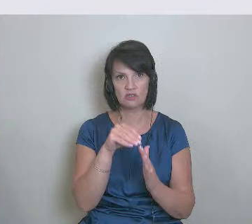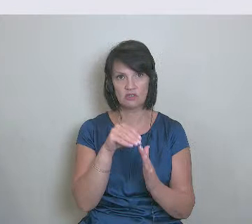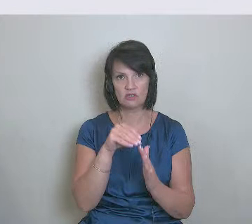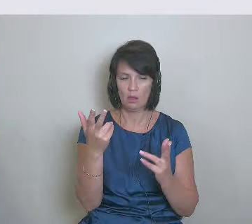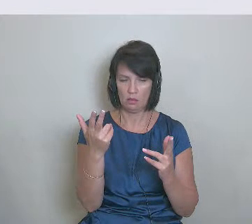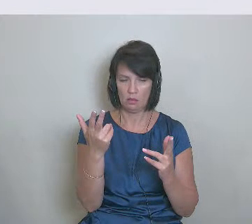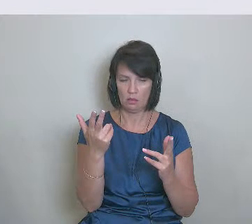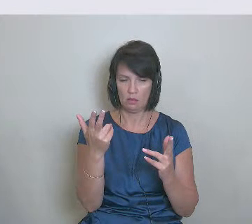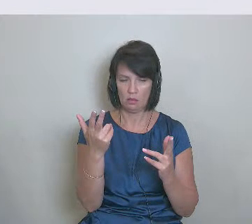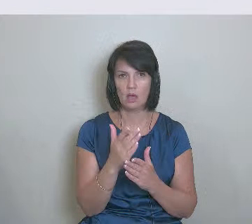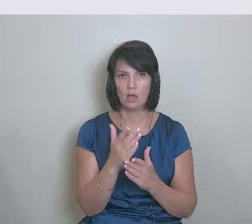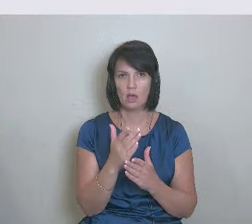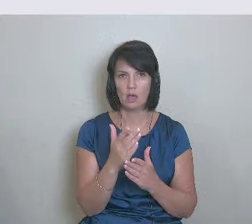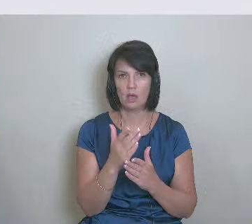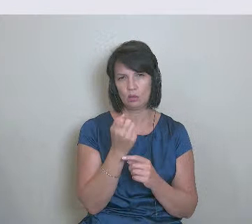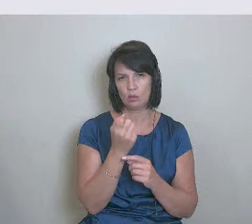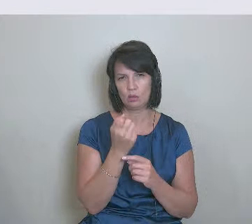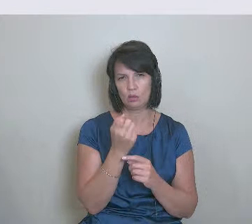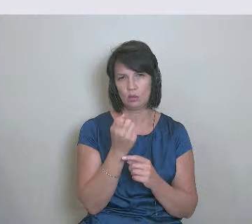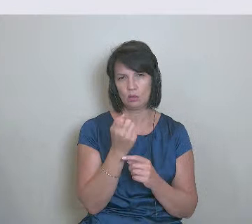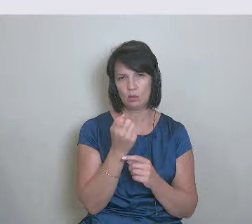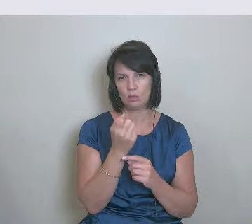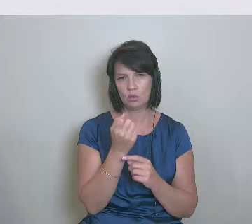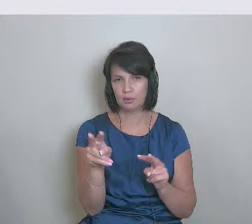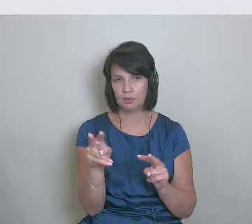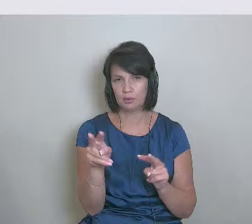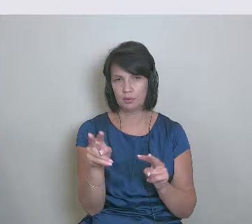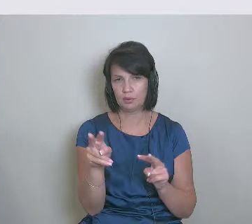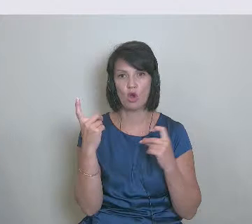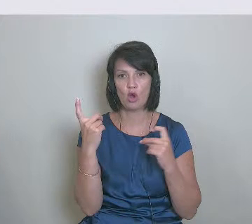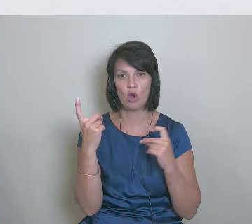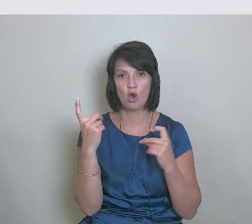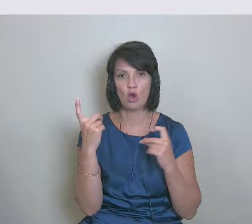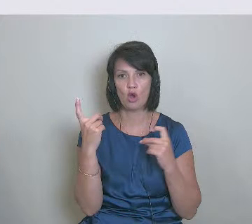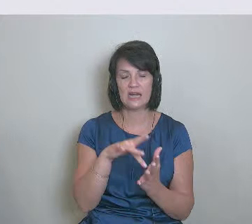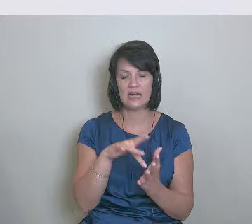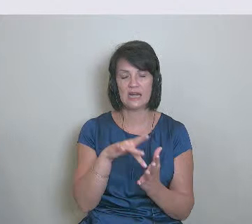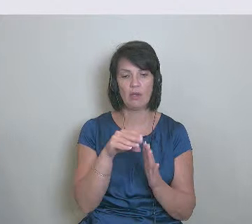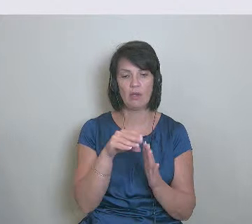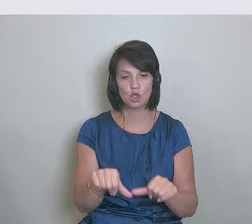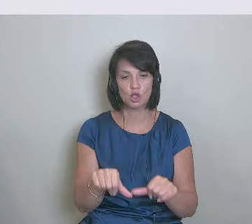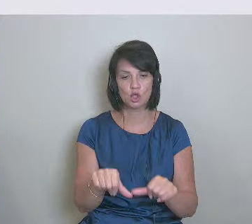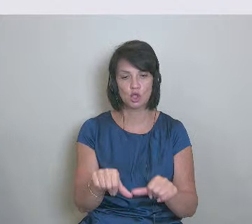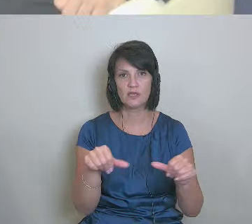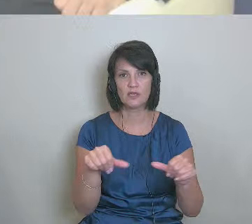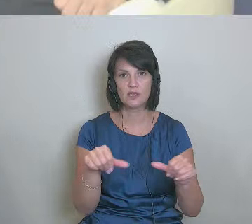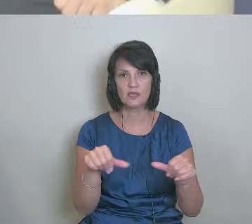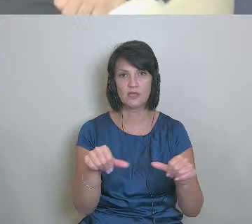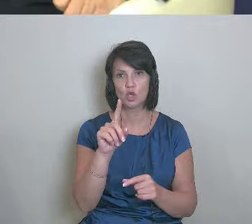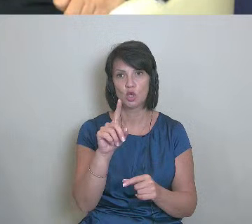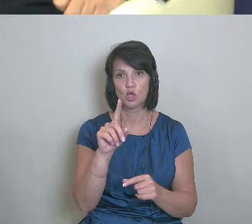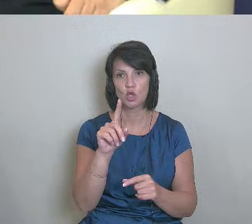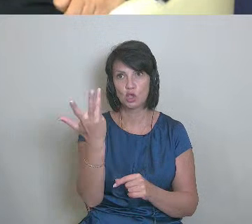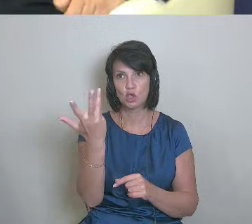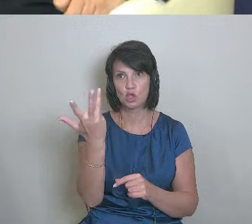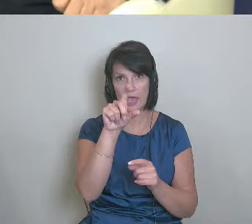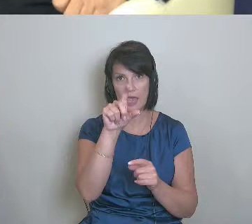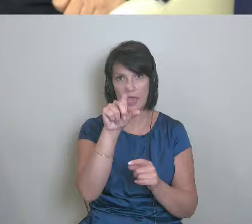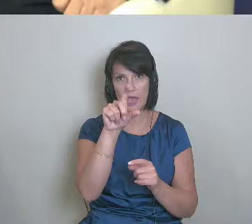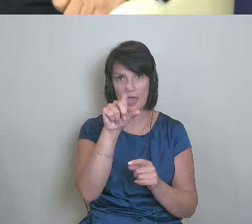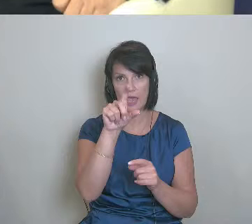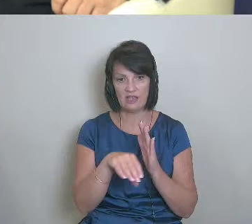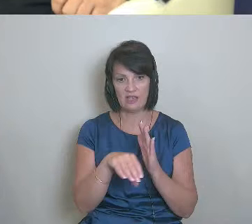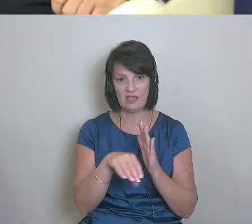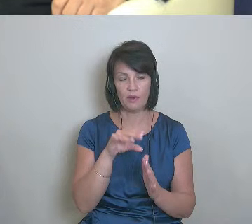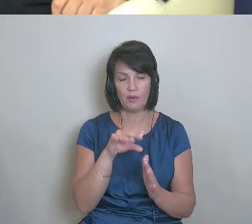there are fewer electors? Yeah, we can see that. In the information of the CEC as to the number